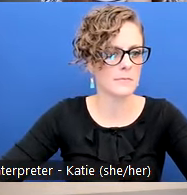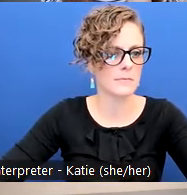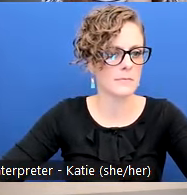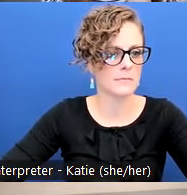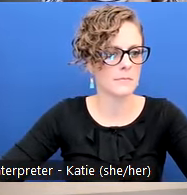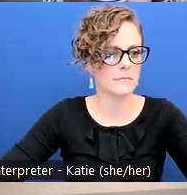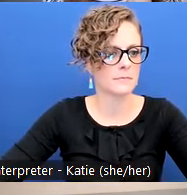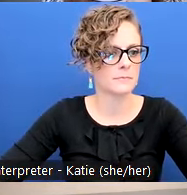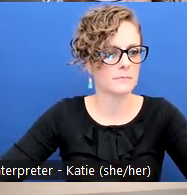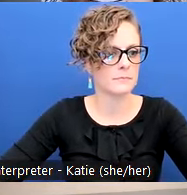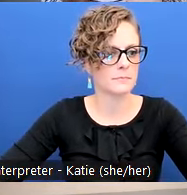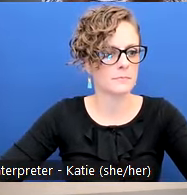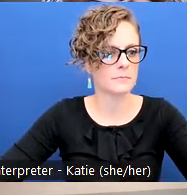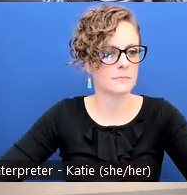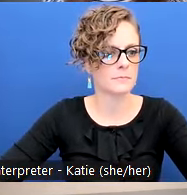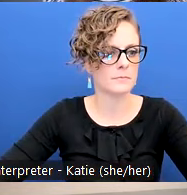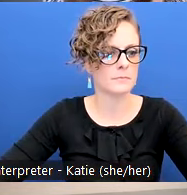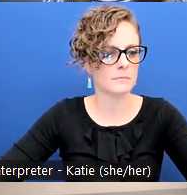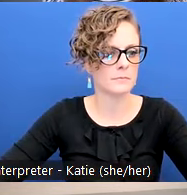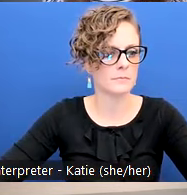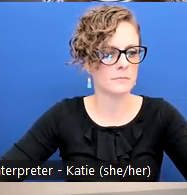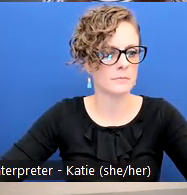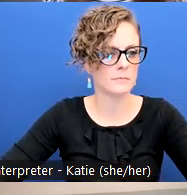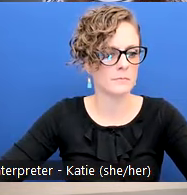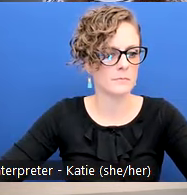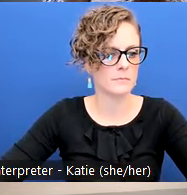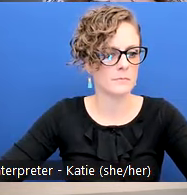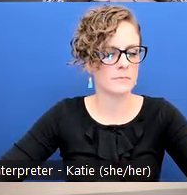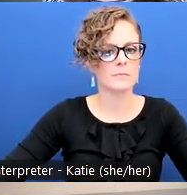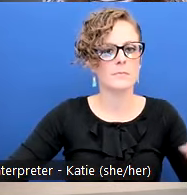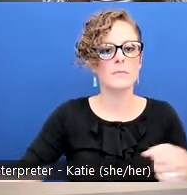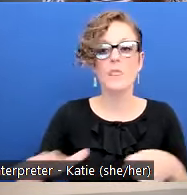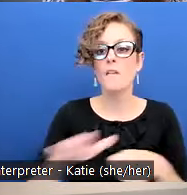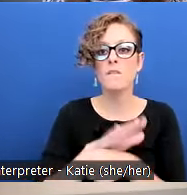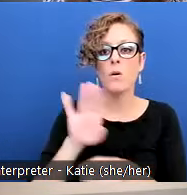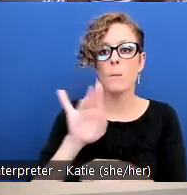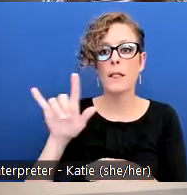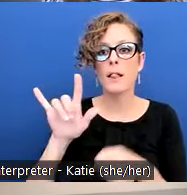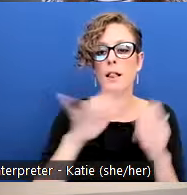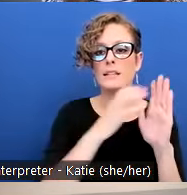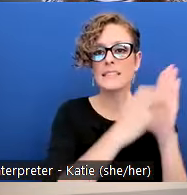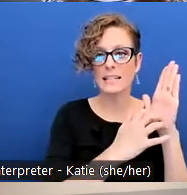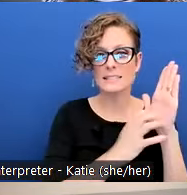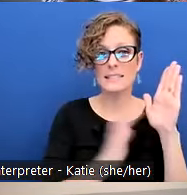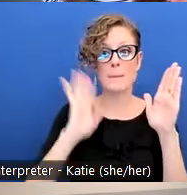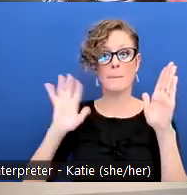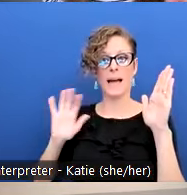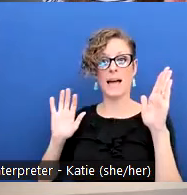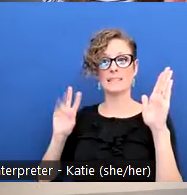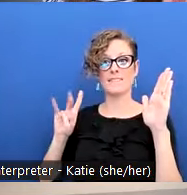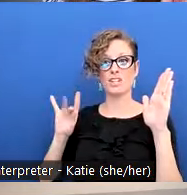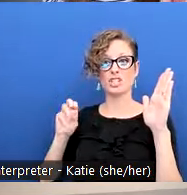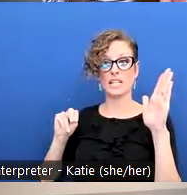Just taking a second. Okay, and then see the full bill text, the past version of the bill, as